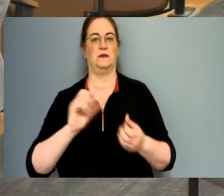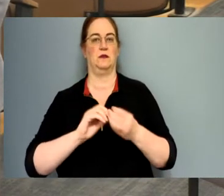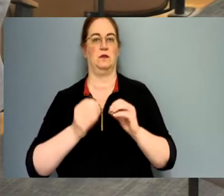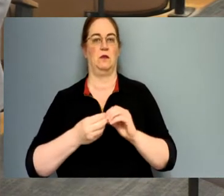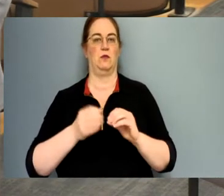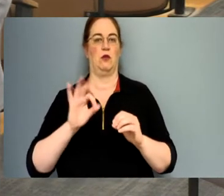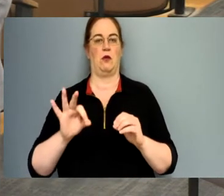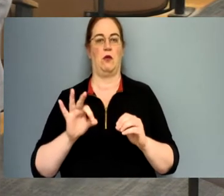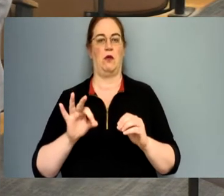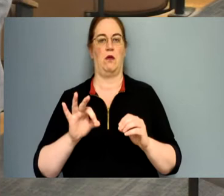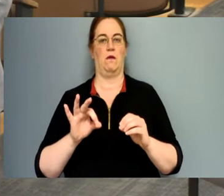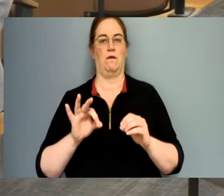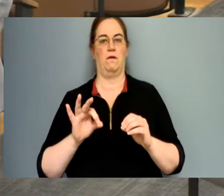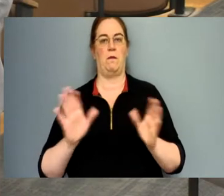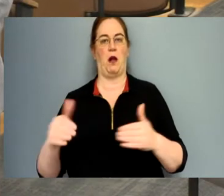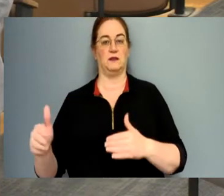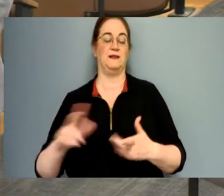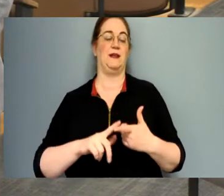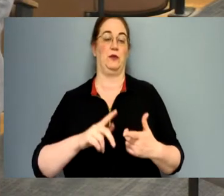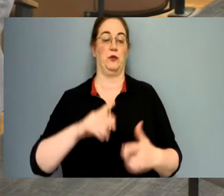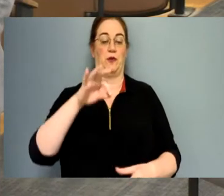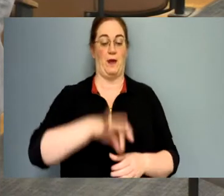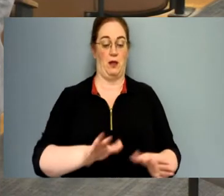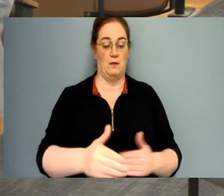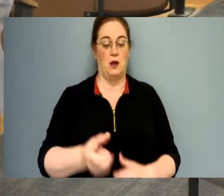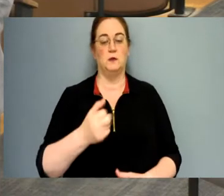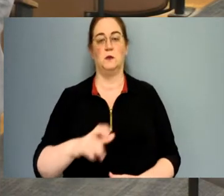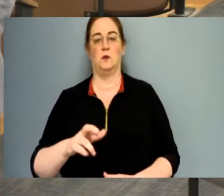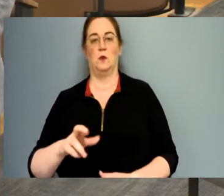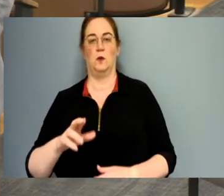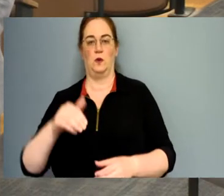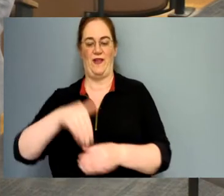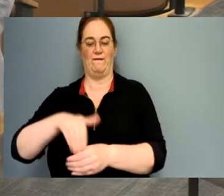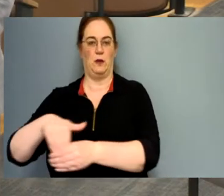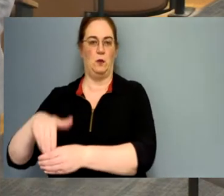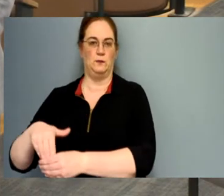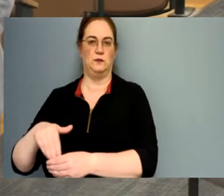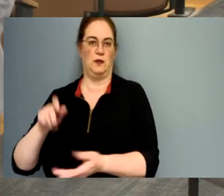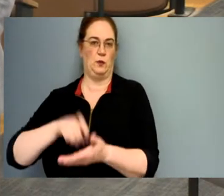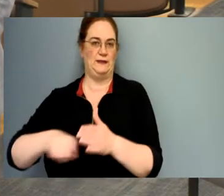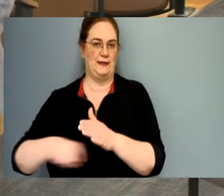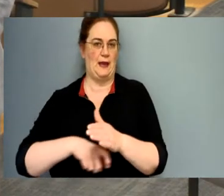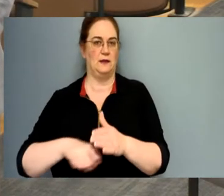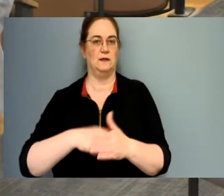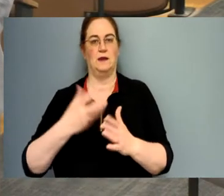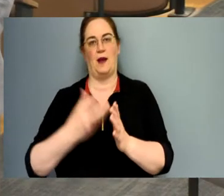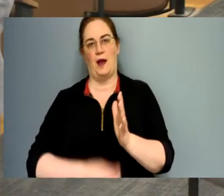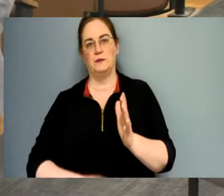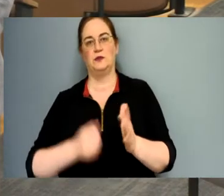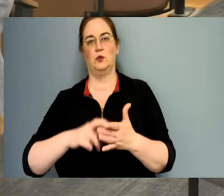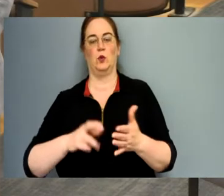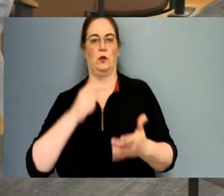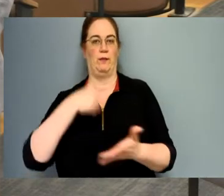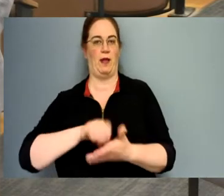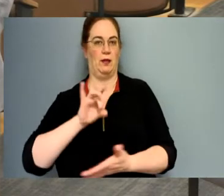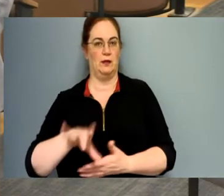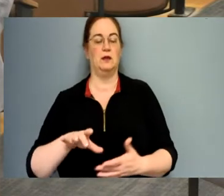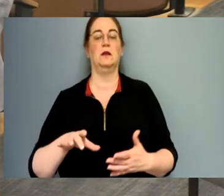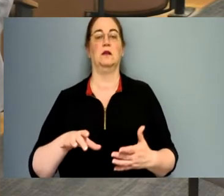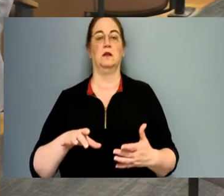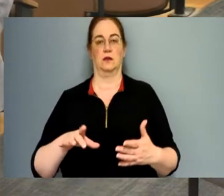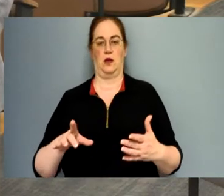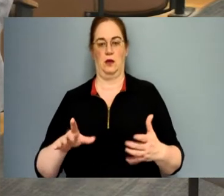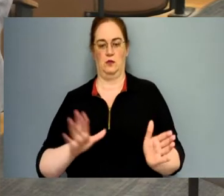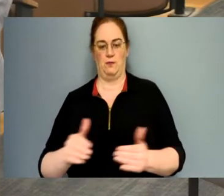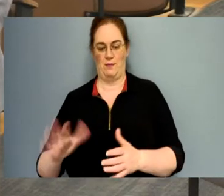boxes, boxes being either the ballot boxes or the envelopes that we scanned absentee or mail-in batches into,